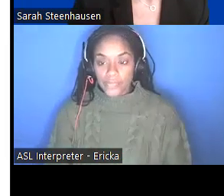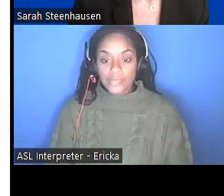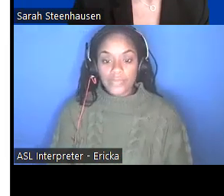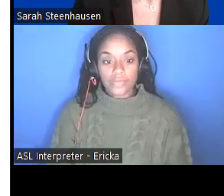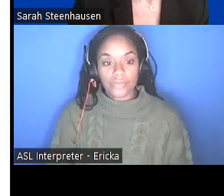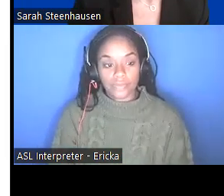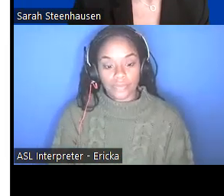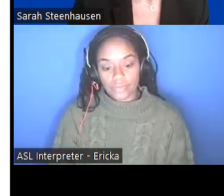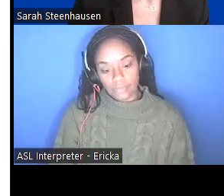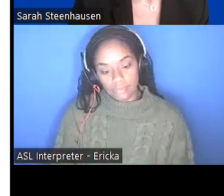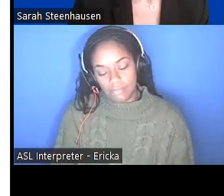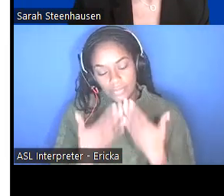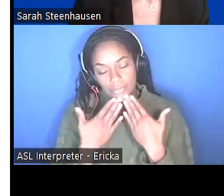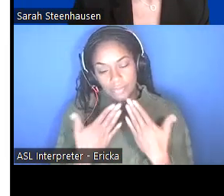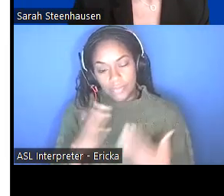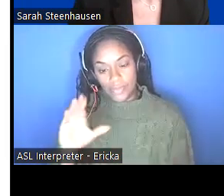Thank you, Connie.